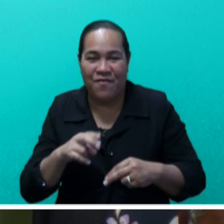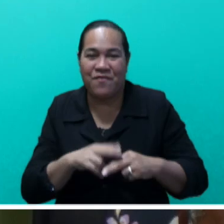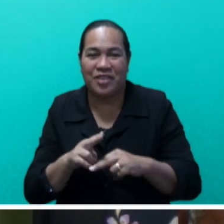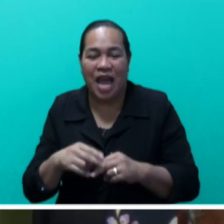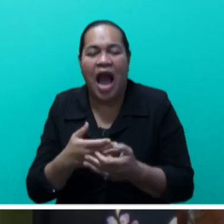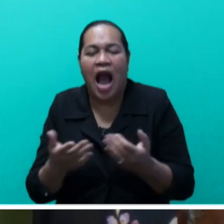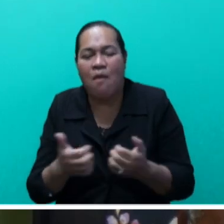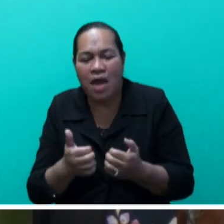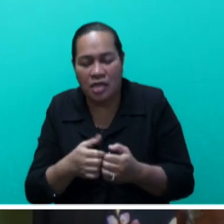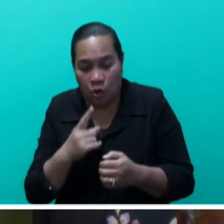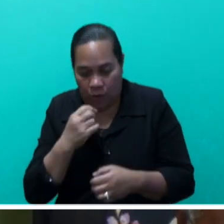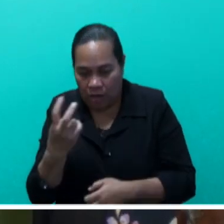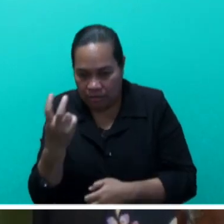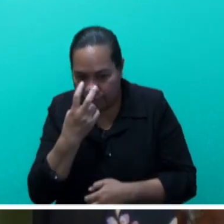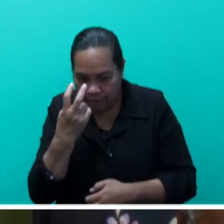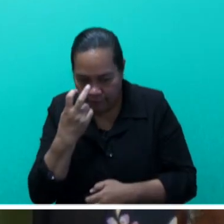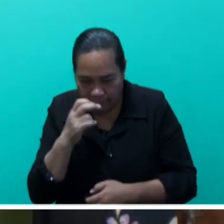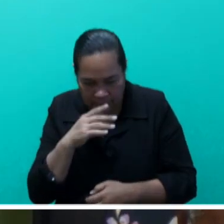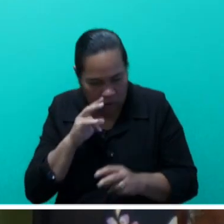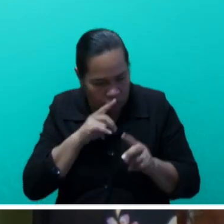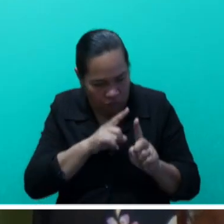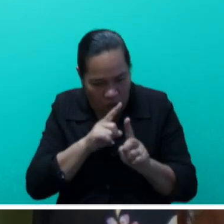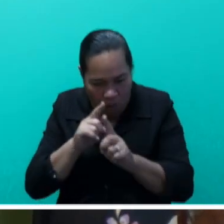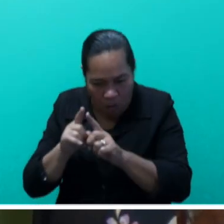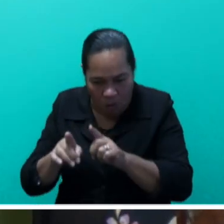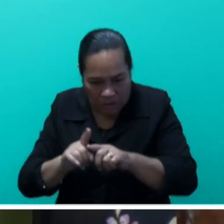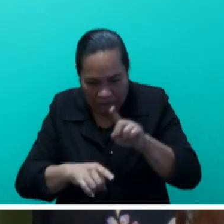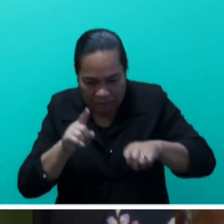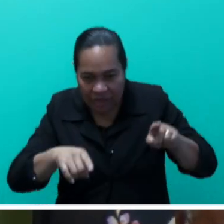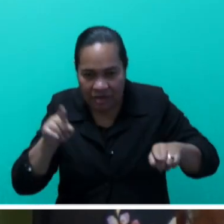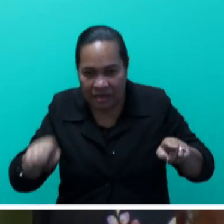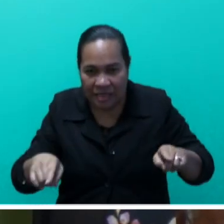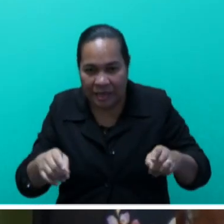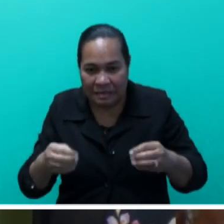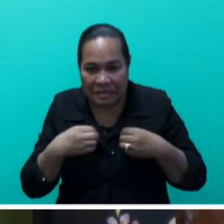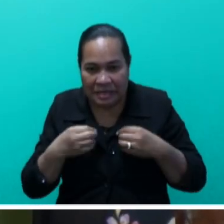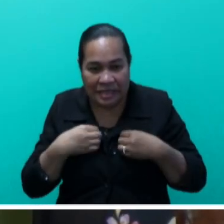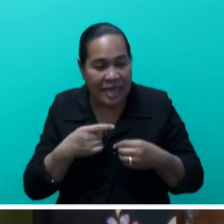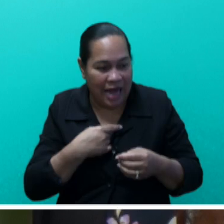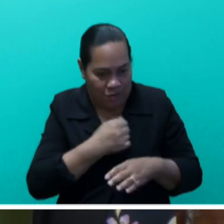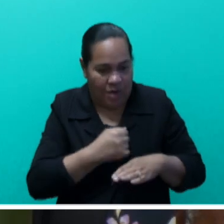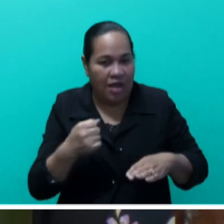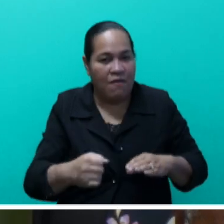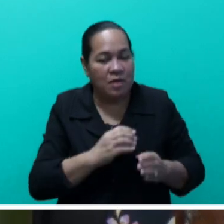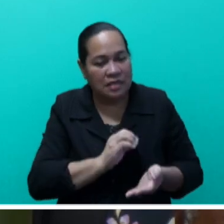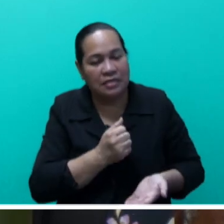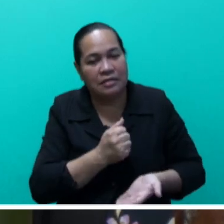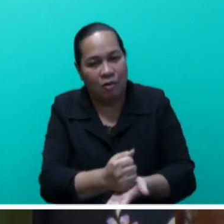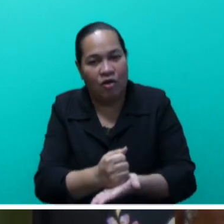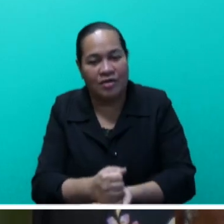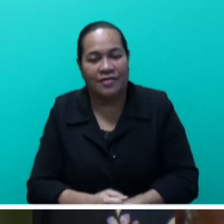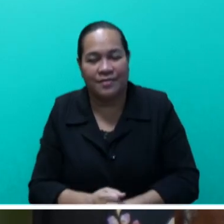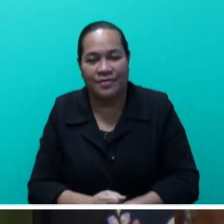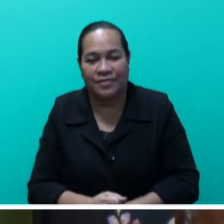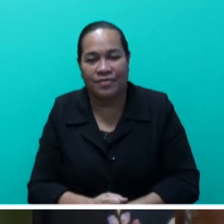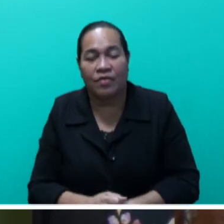actually then much closely track on an automated basis the MSMEs and ensure